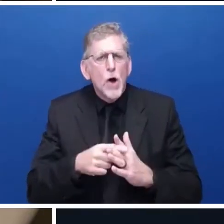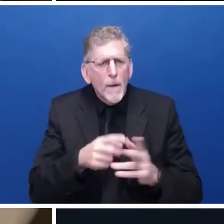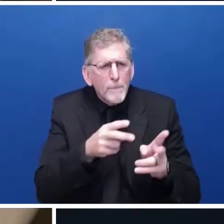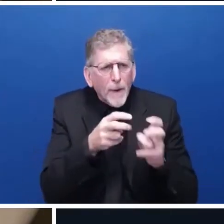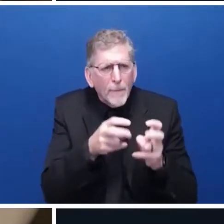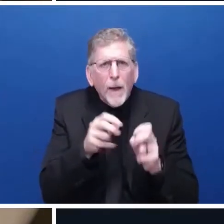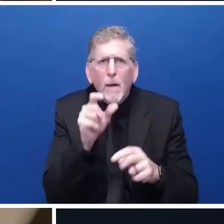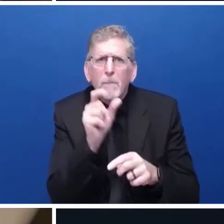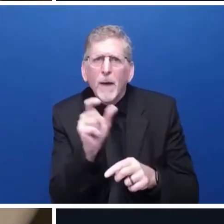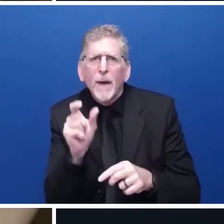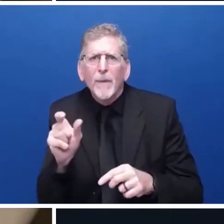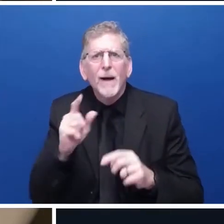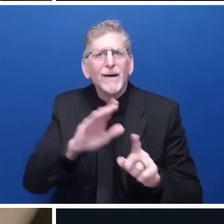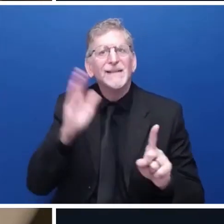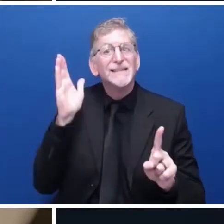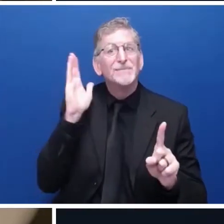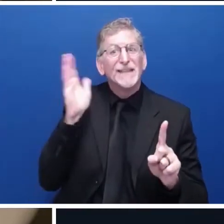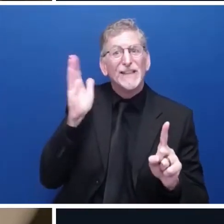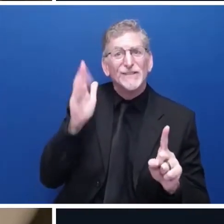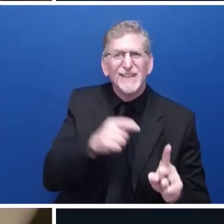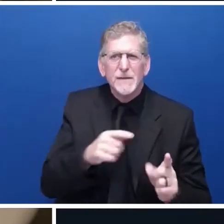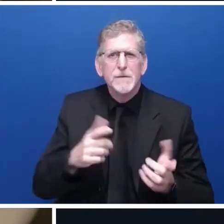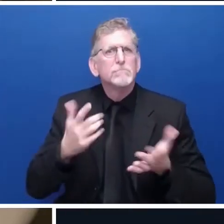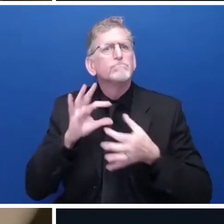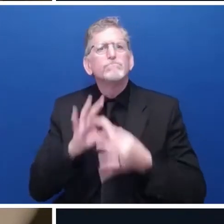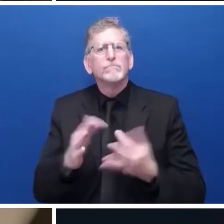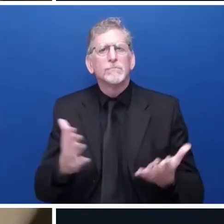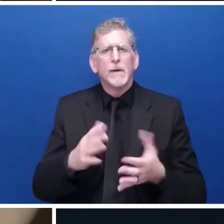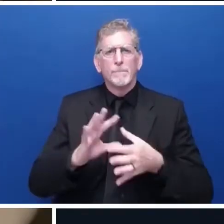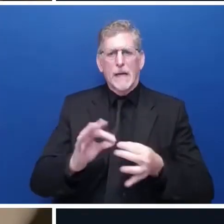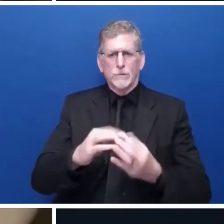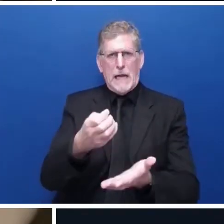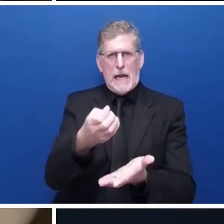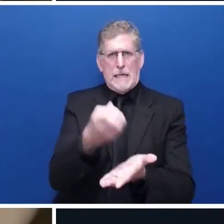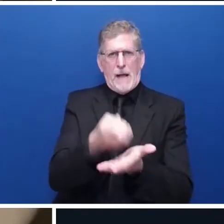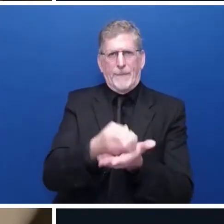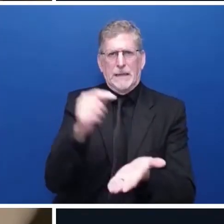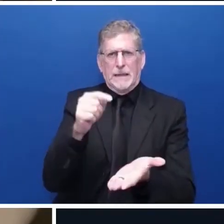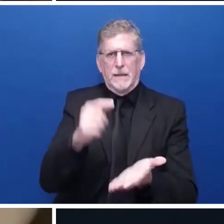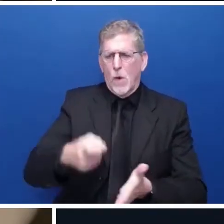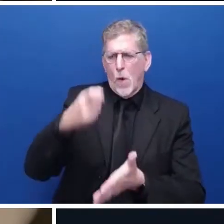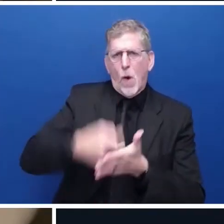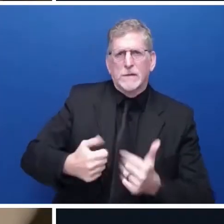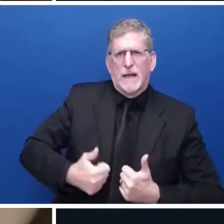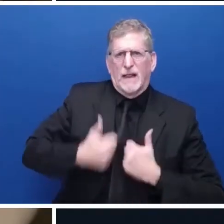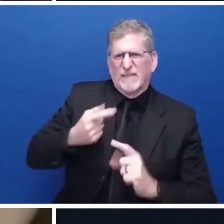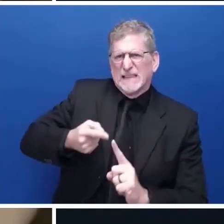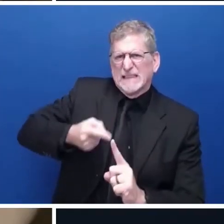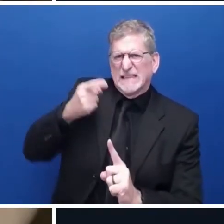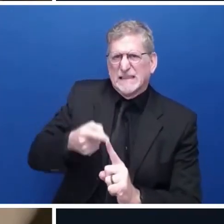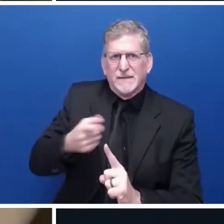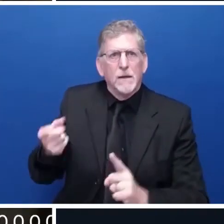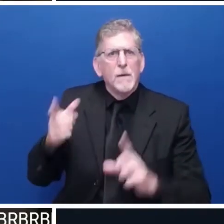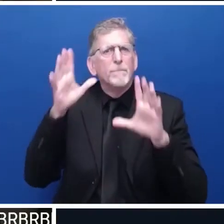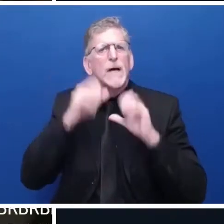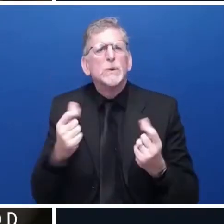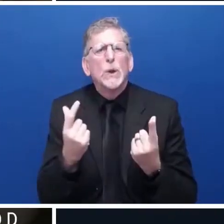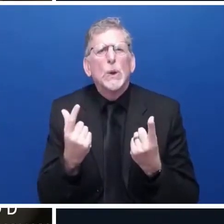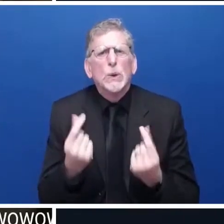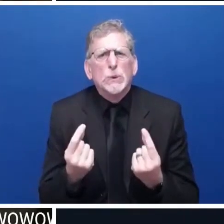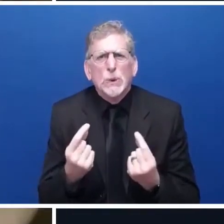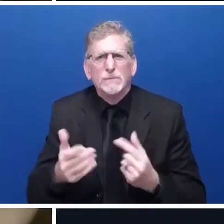has tried to do so far to bring down costs on things like prescription drugs. He's going to talk about the inflated prescription drug